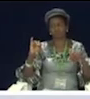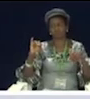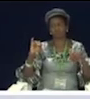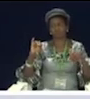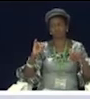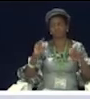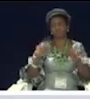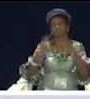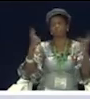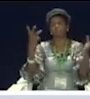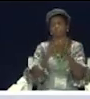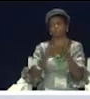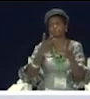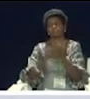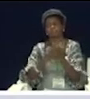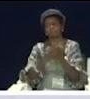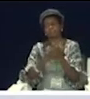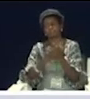eloquently,